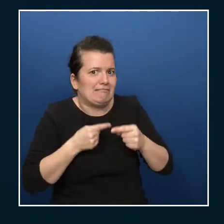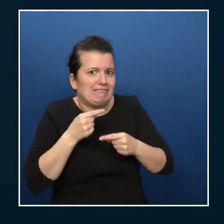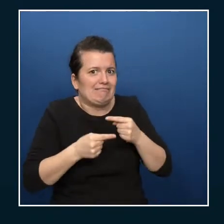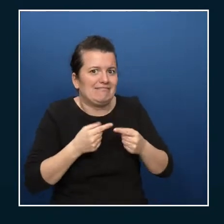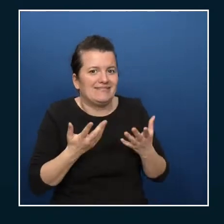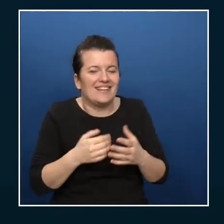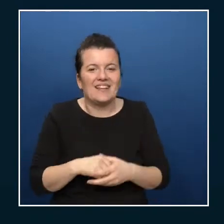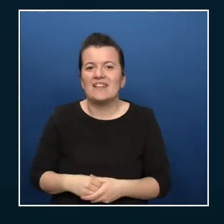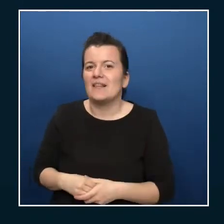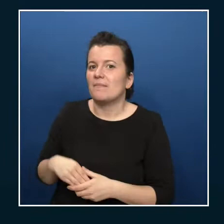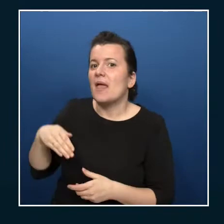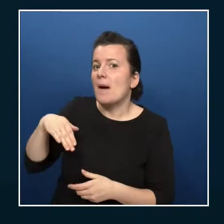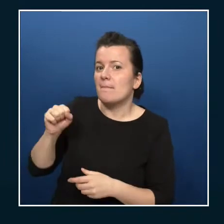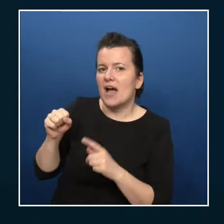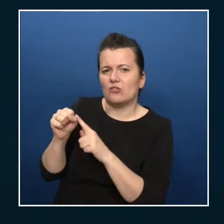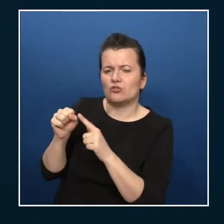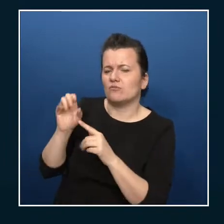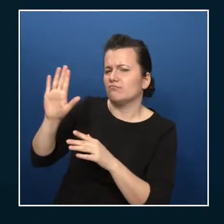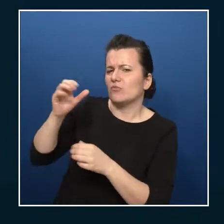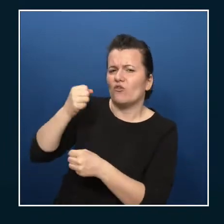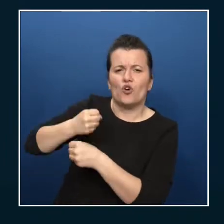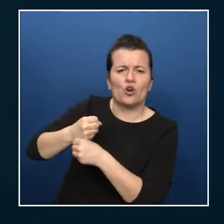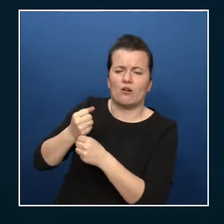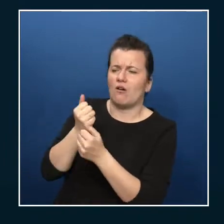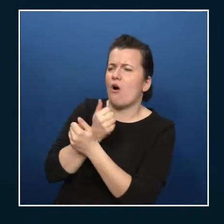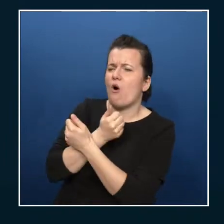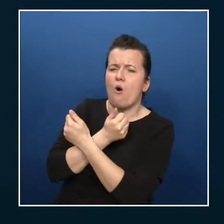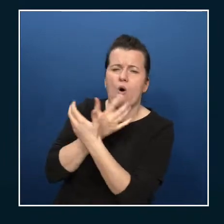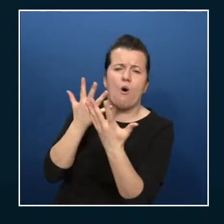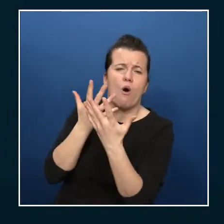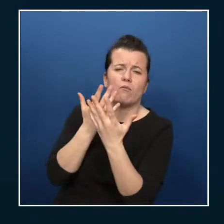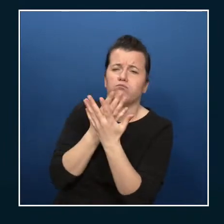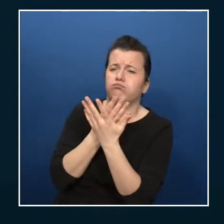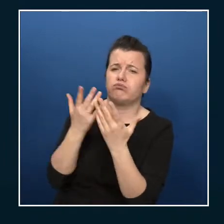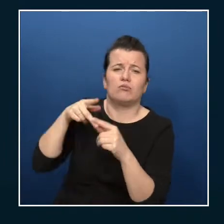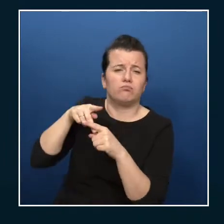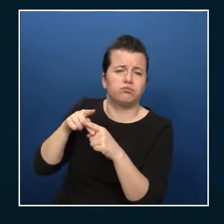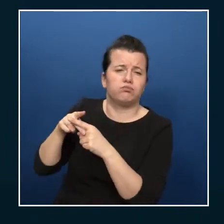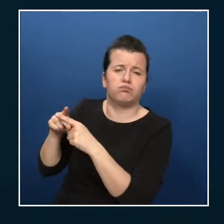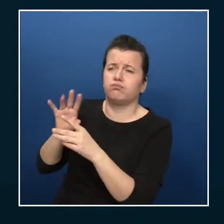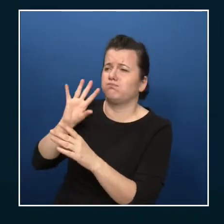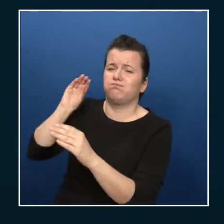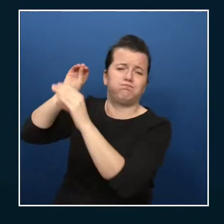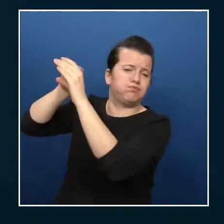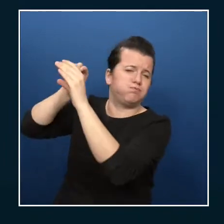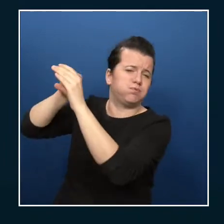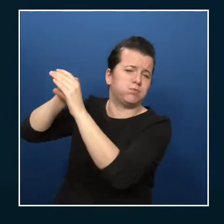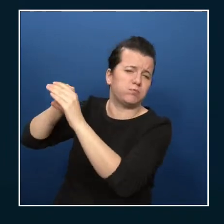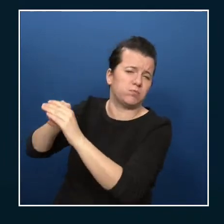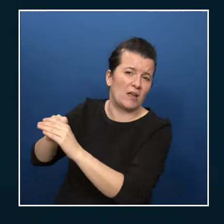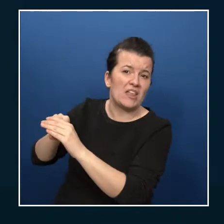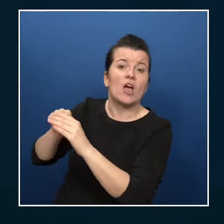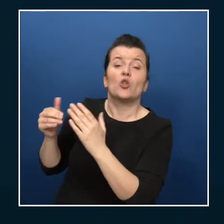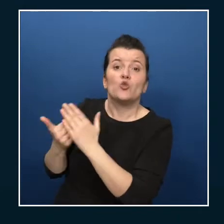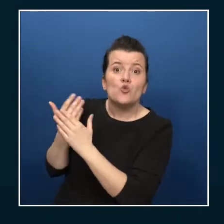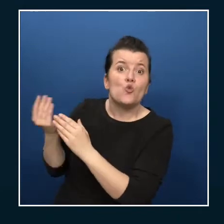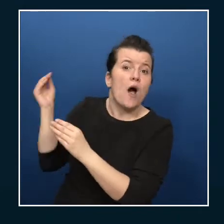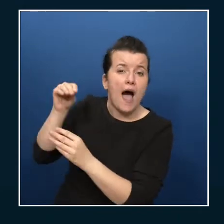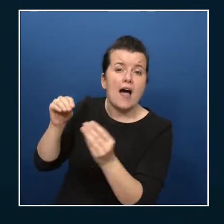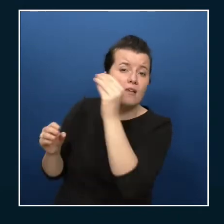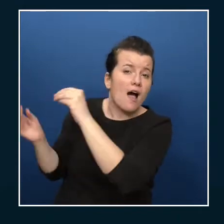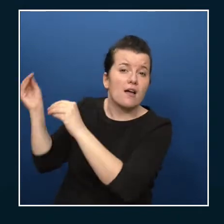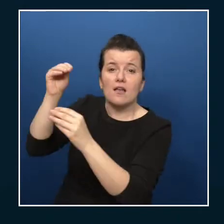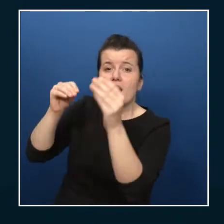really did a good job with all the stuff they have, and then they're still building on top of that. So just take some time, go to the Cloud